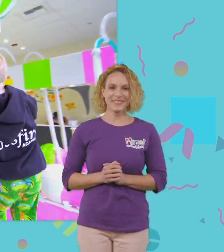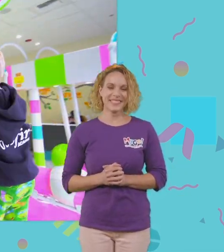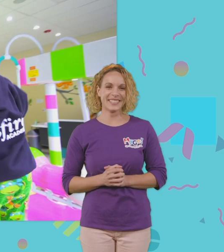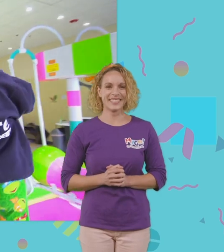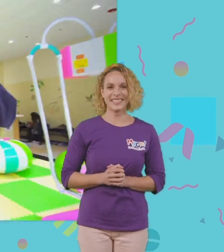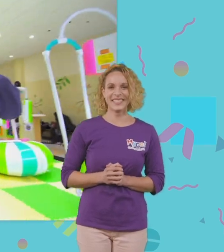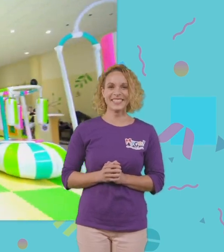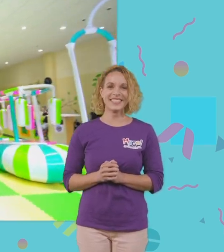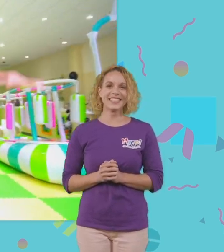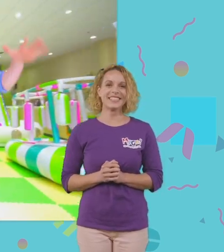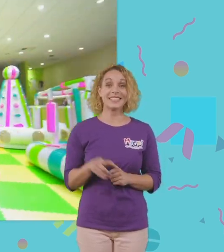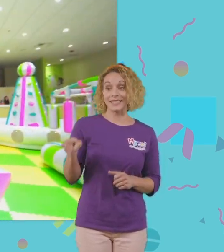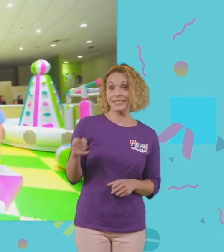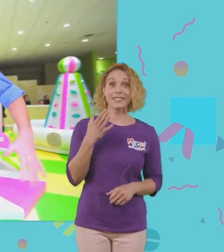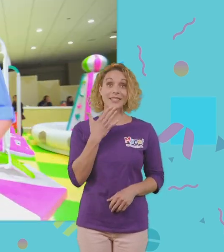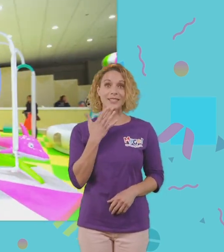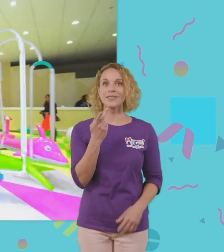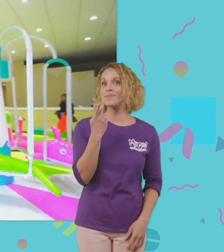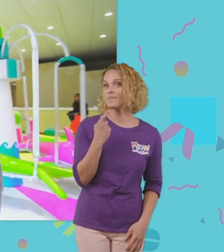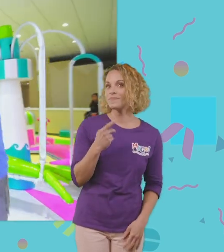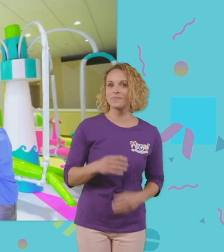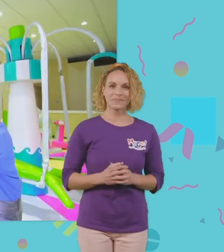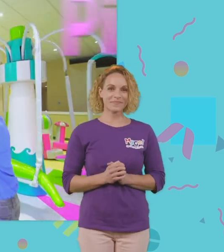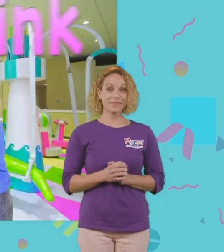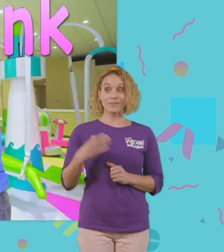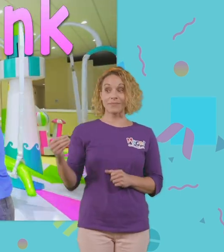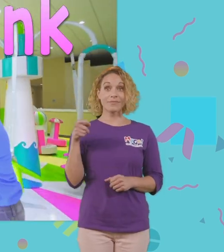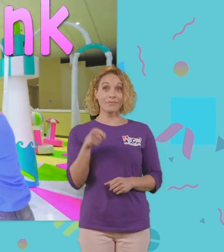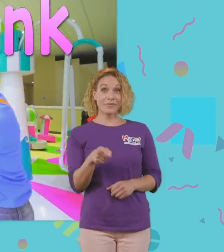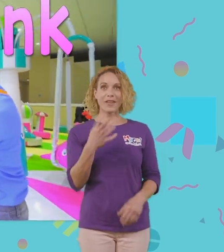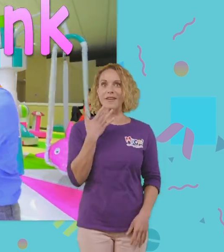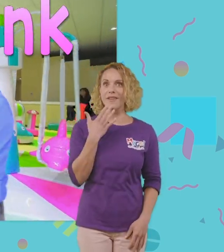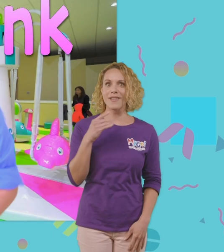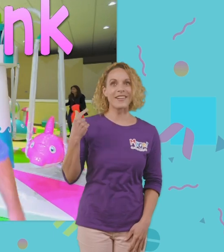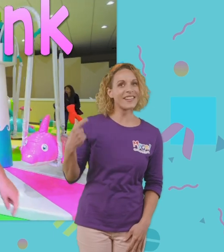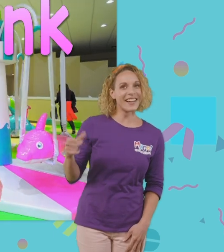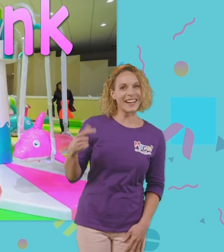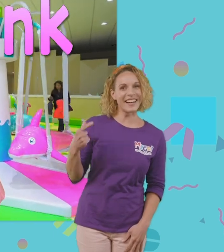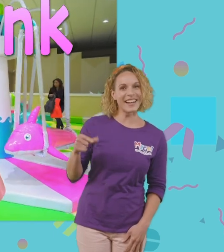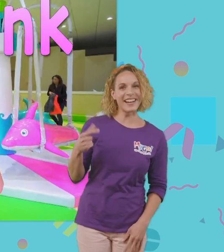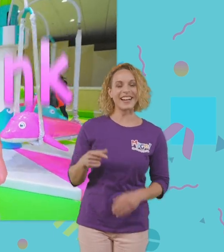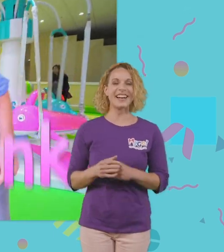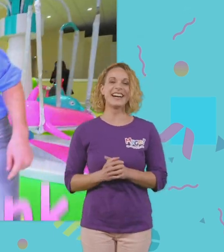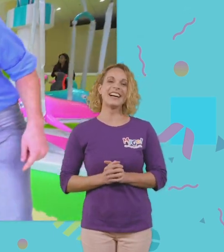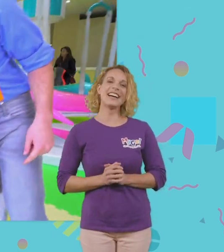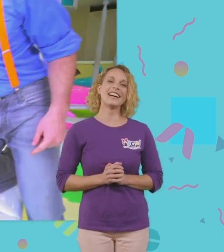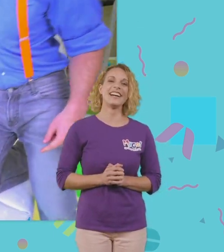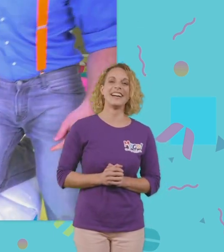Color pink, And this is the